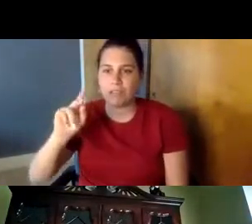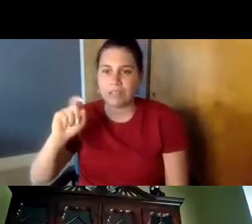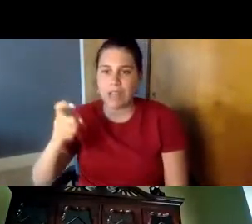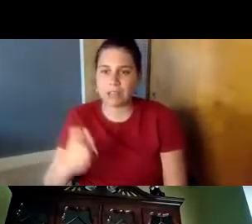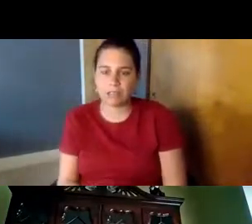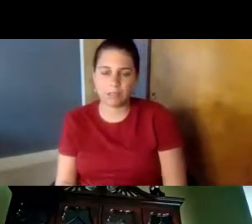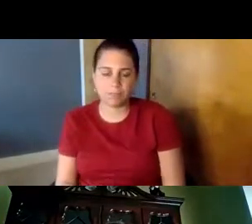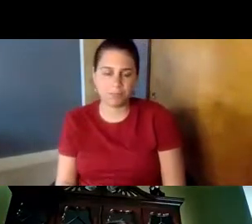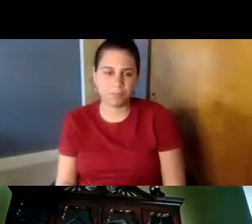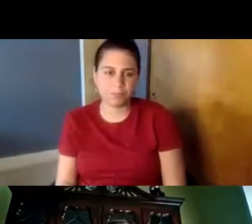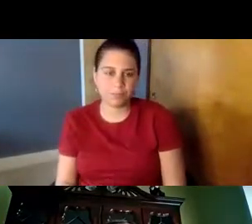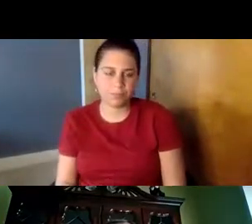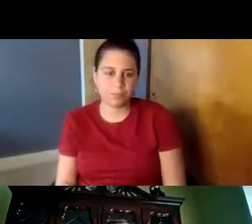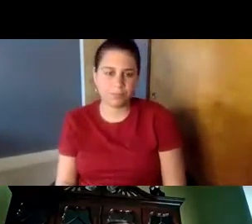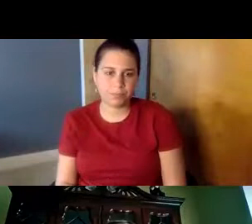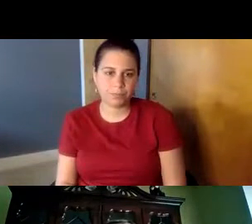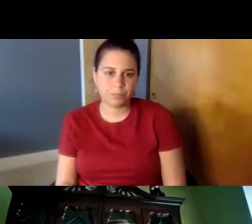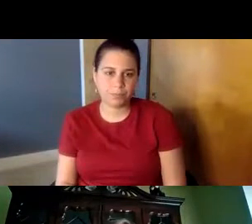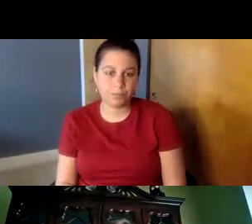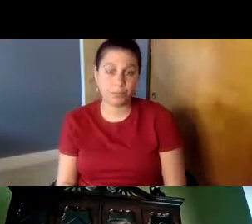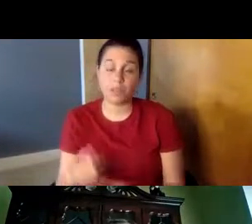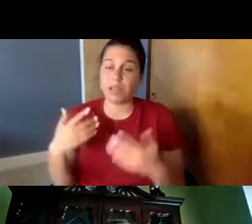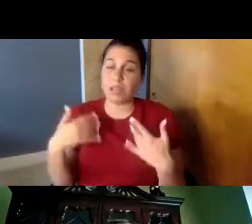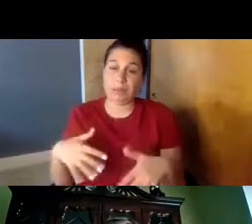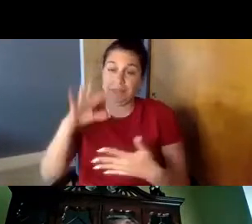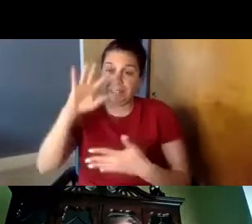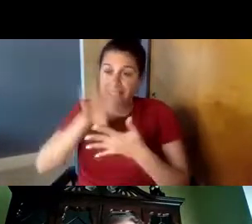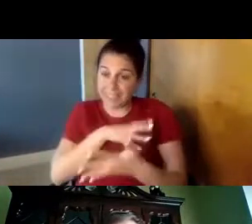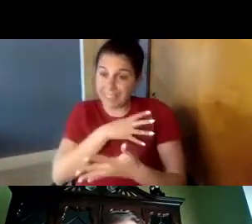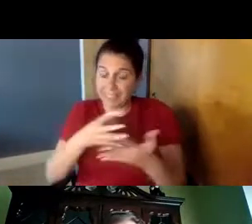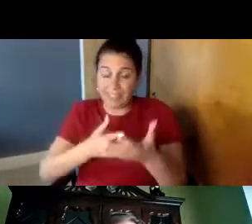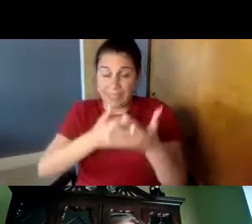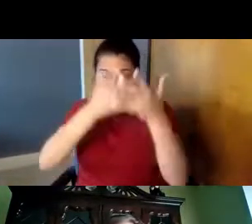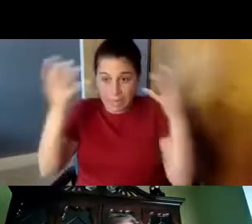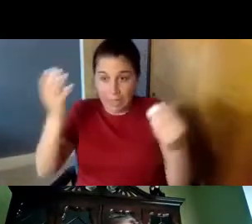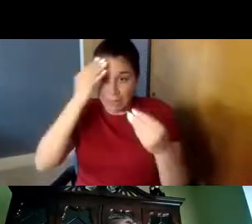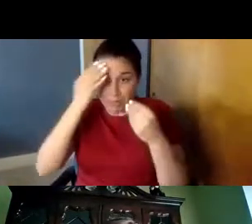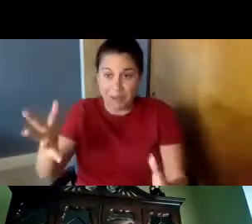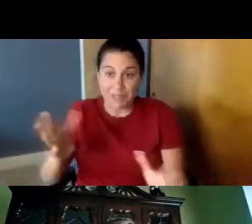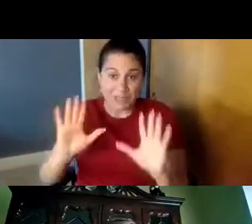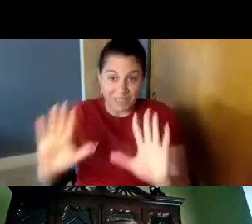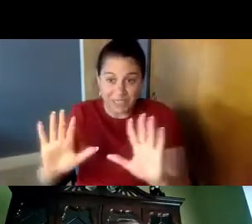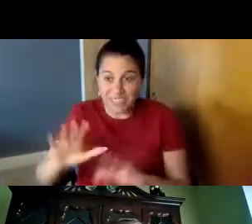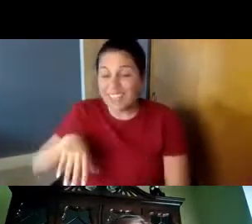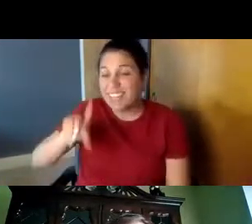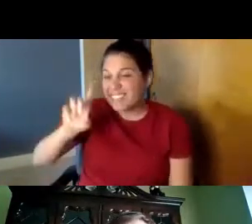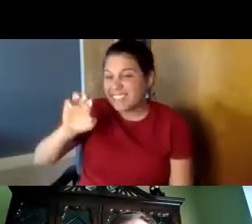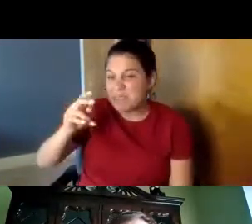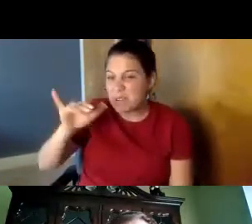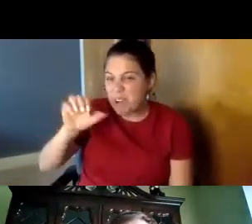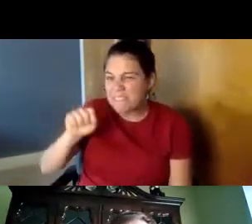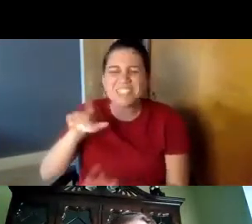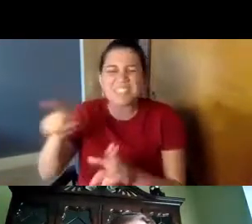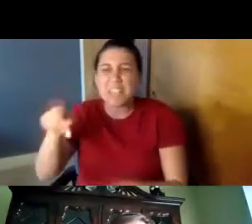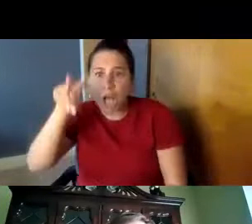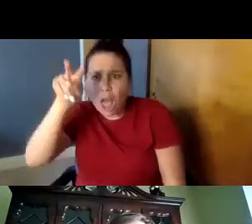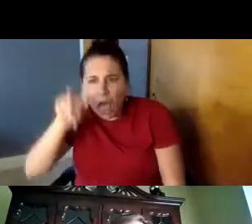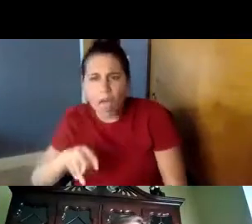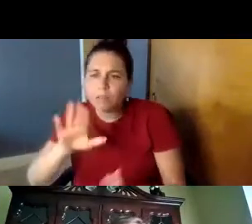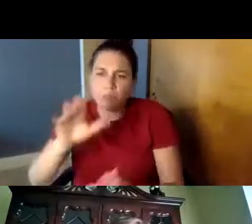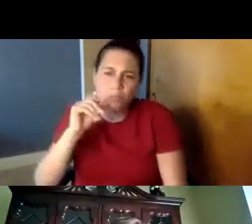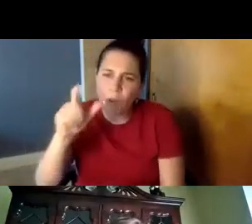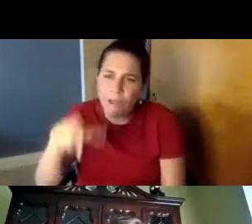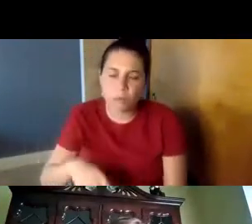So here's a really overwhelming table of data of demographics for our catchment area. And you don't have to read the whole thing. Just the general idea is